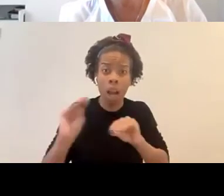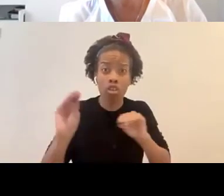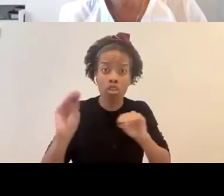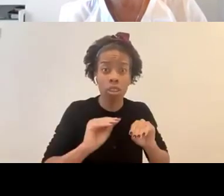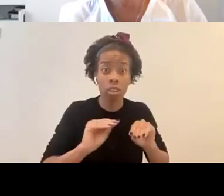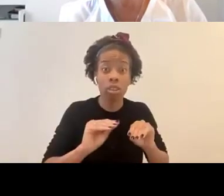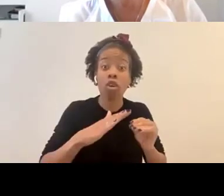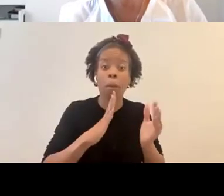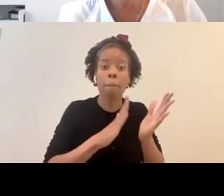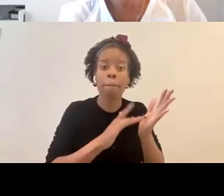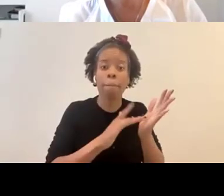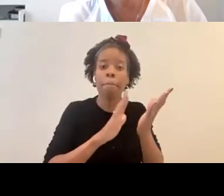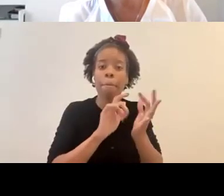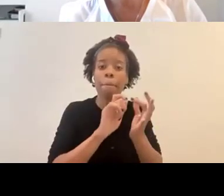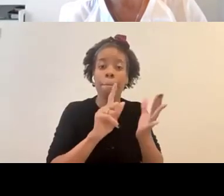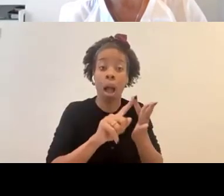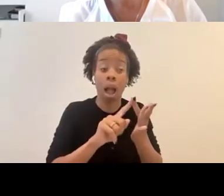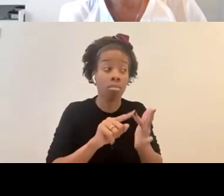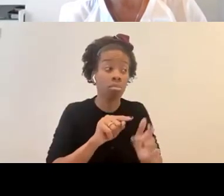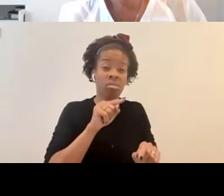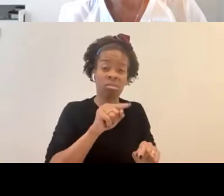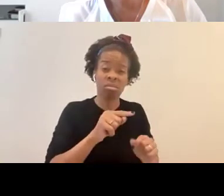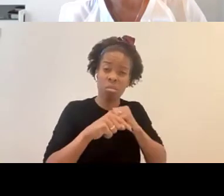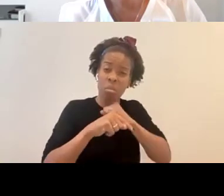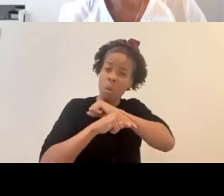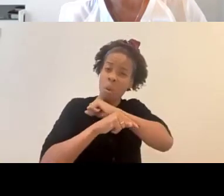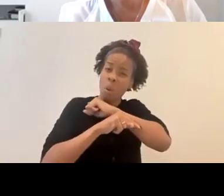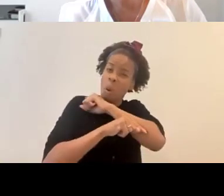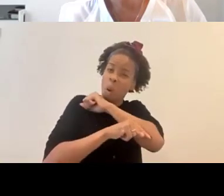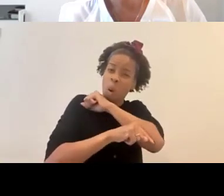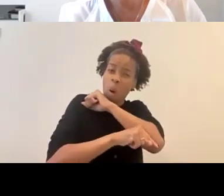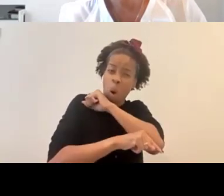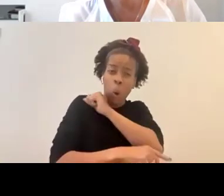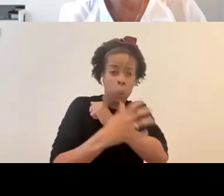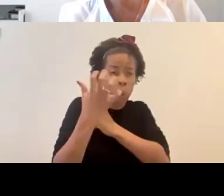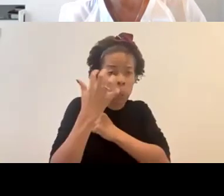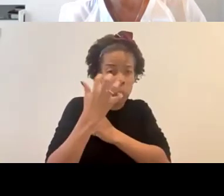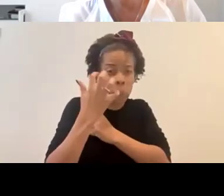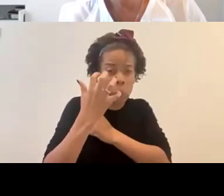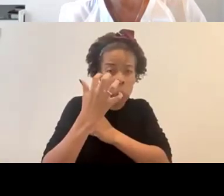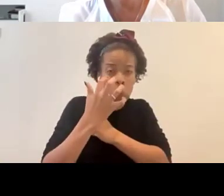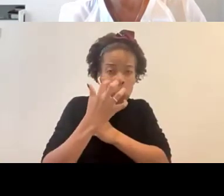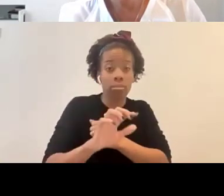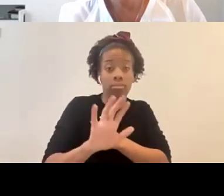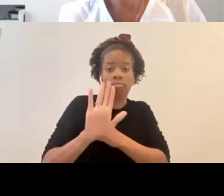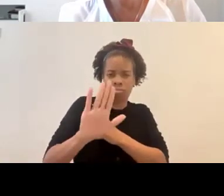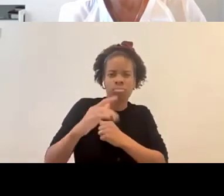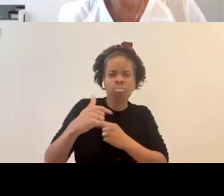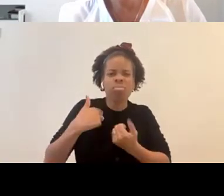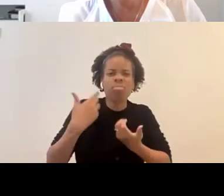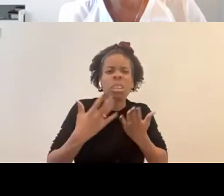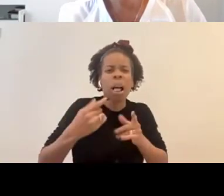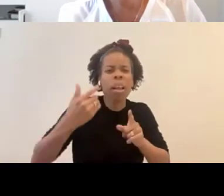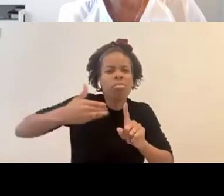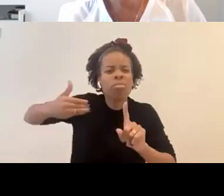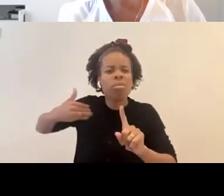Mumbai. And I'll quickly tell you that journey for several reasons. The first one being that storytelling has